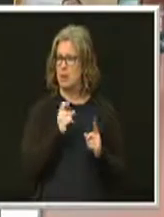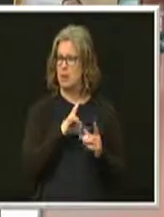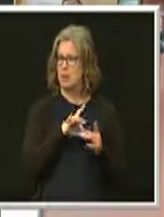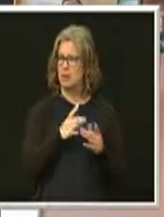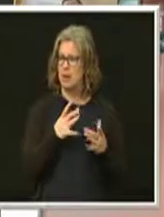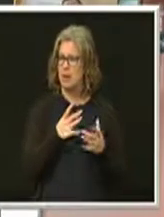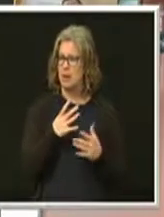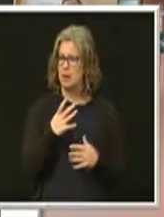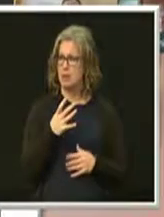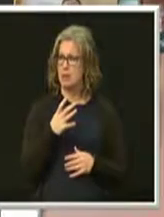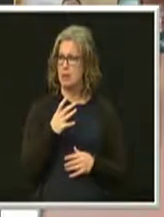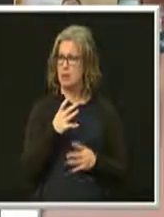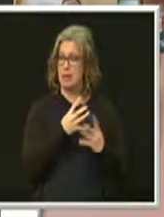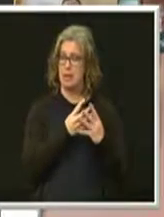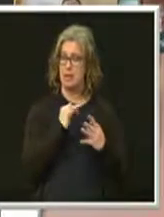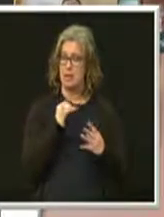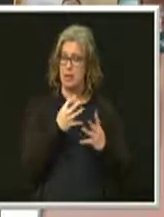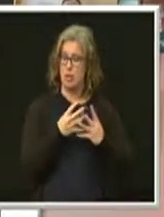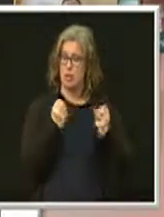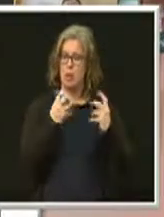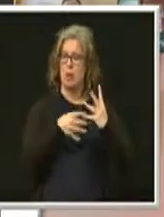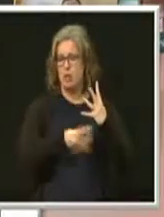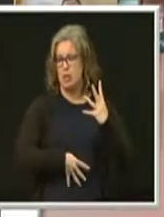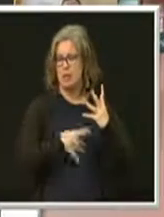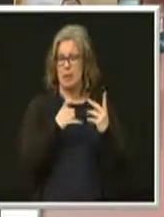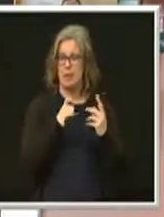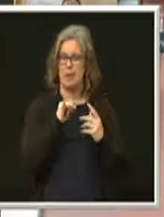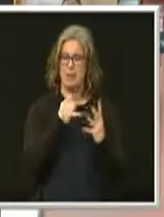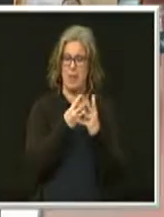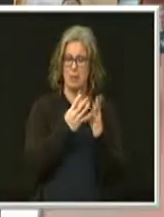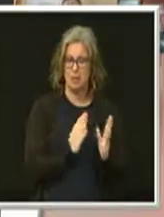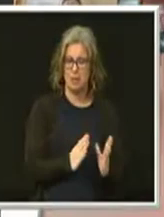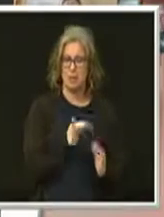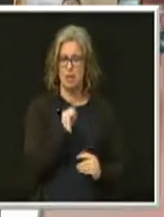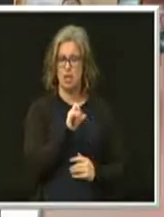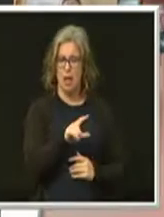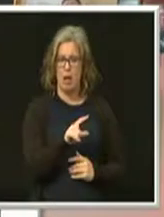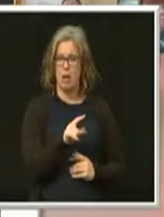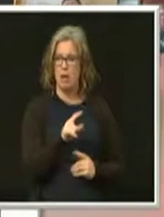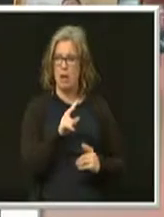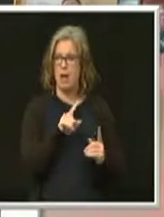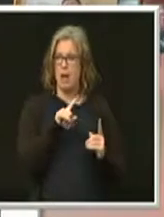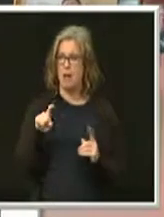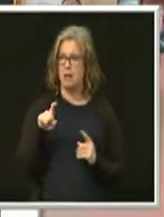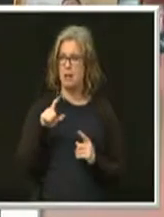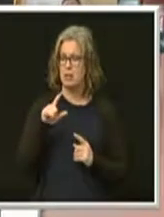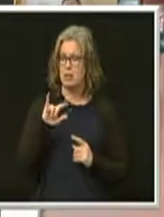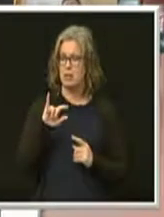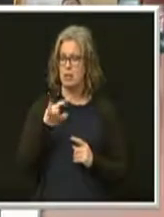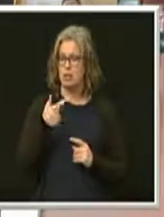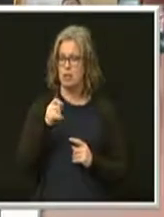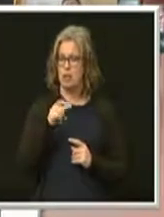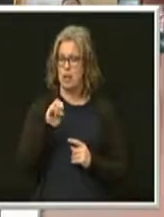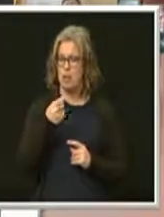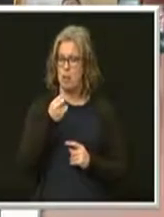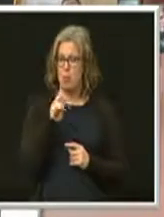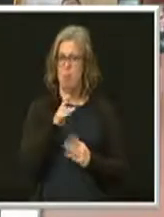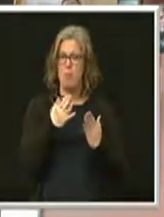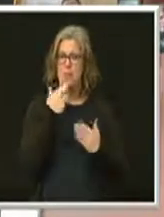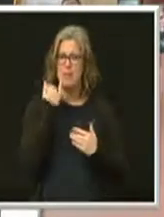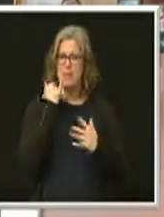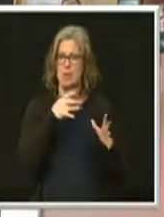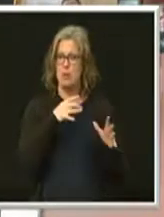here about inmates at the jail. There are so many questions about the inmates at the jail on here that I'll ask Gene Porter if it's probably best if you